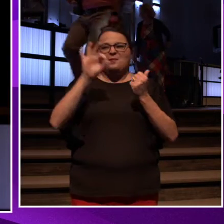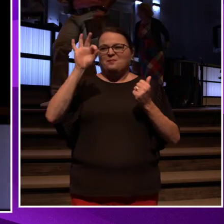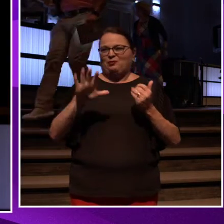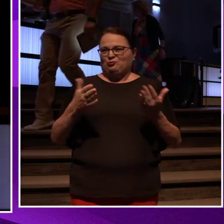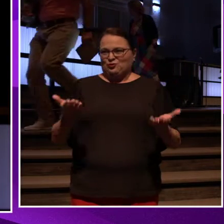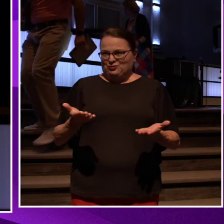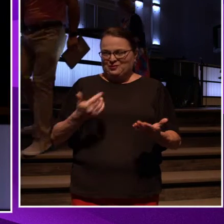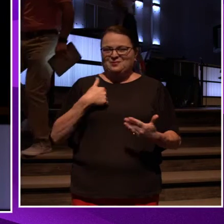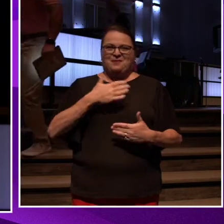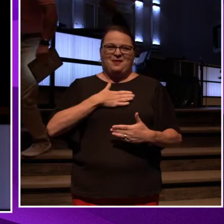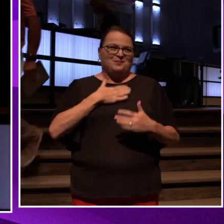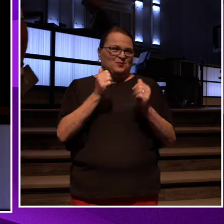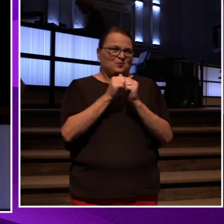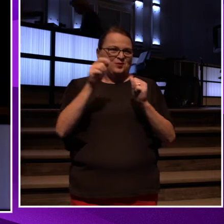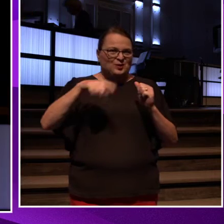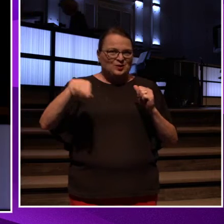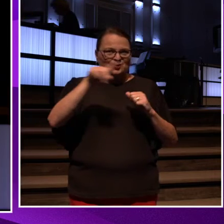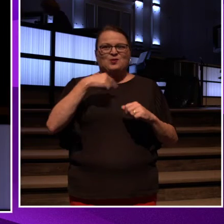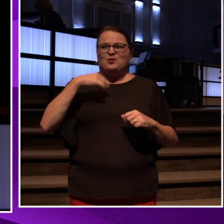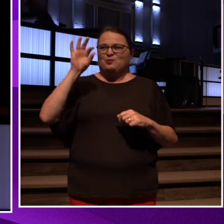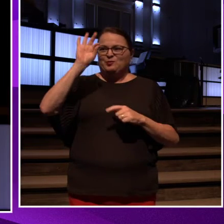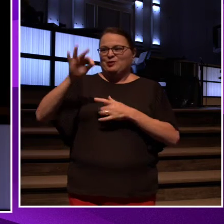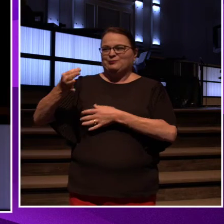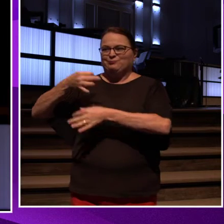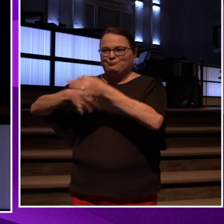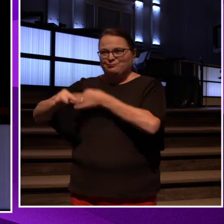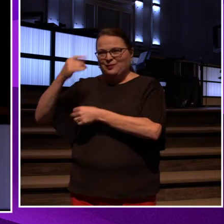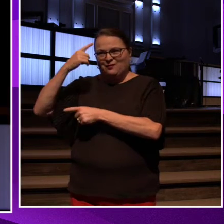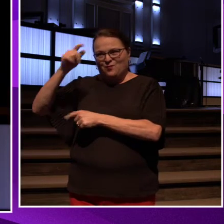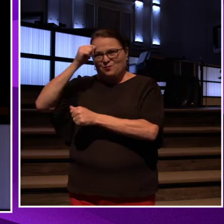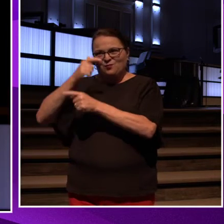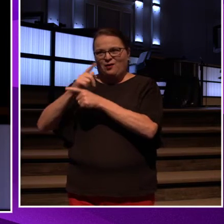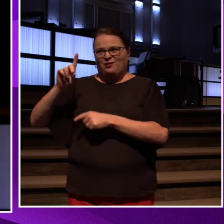to be here with you preaching. And Brother Don is still away